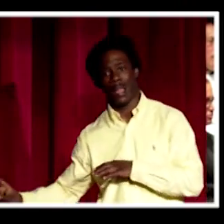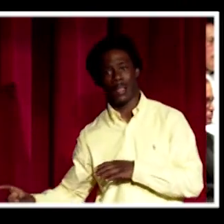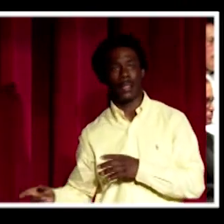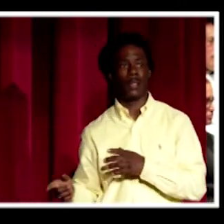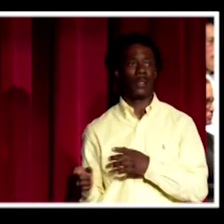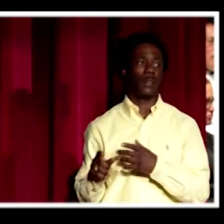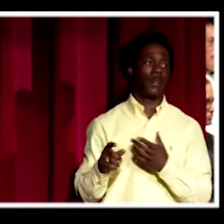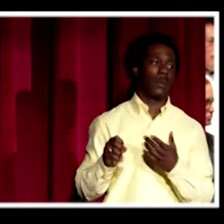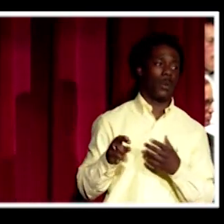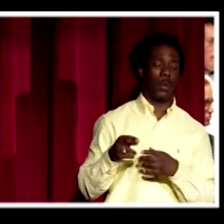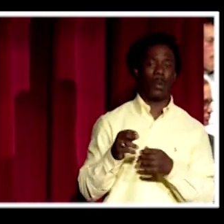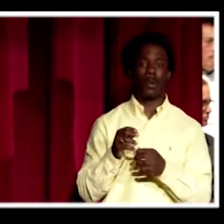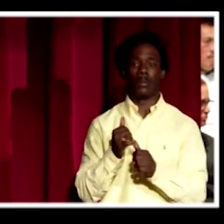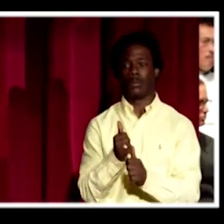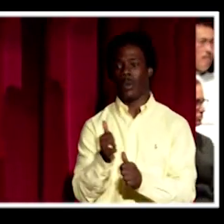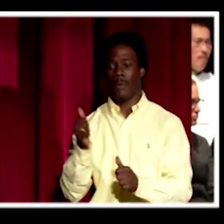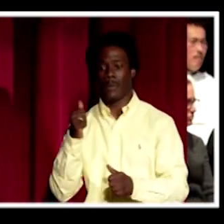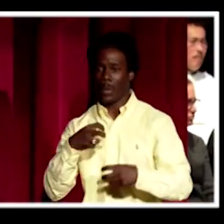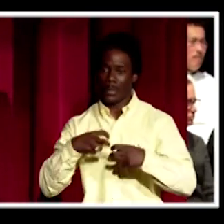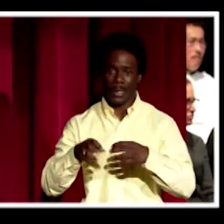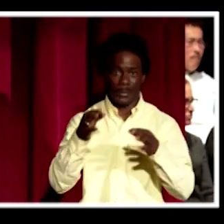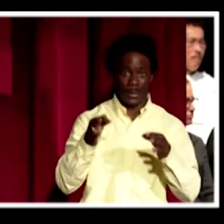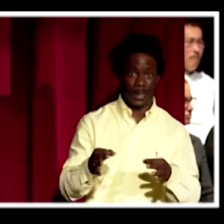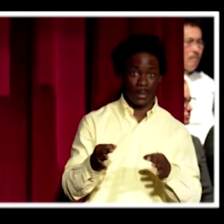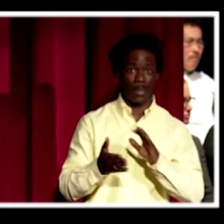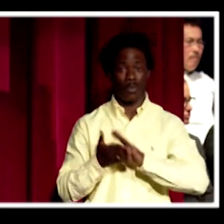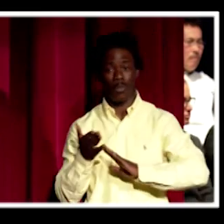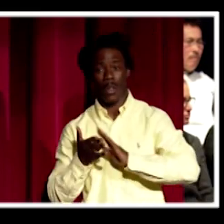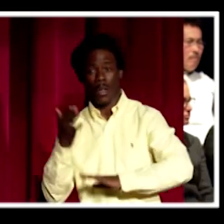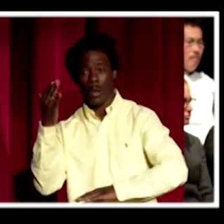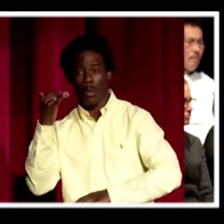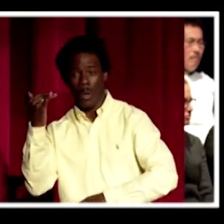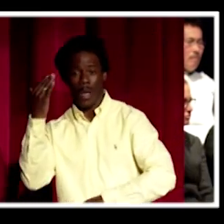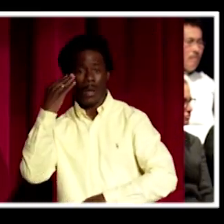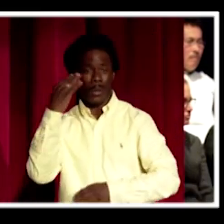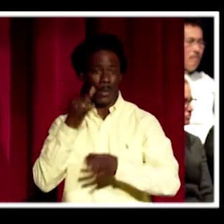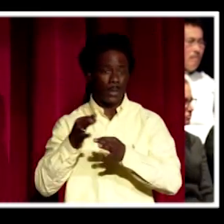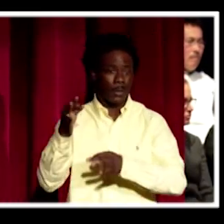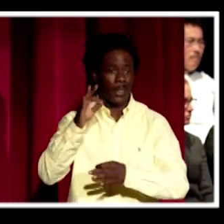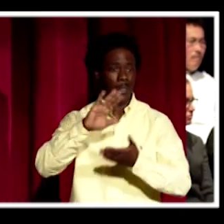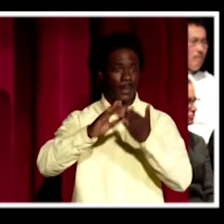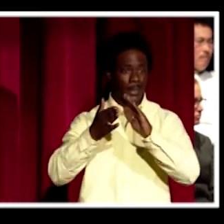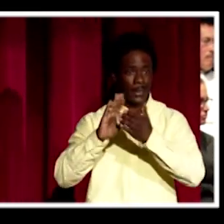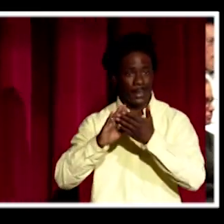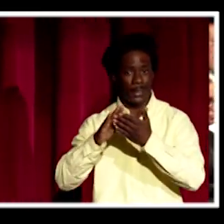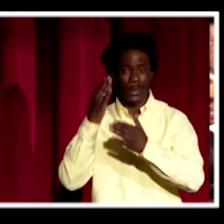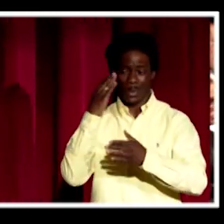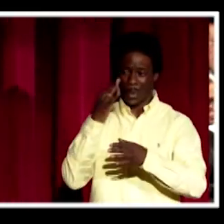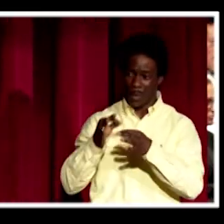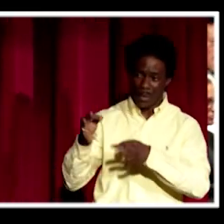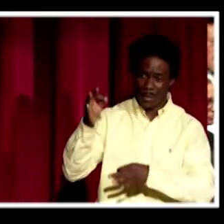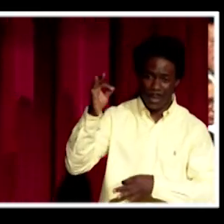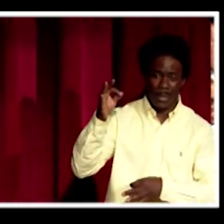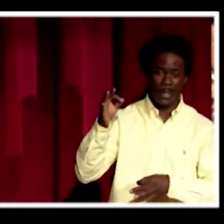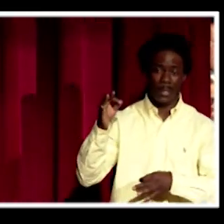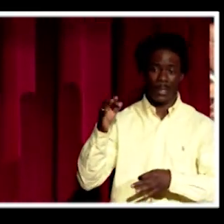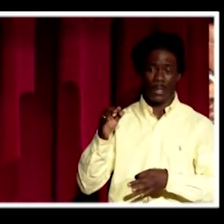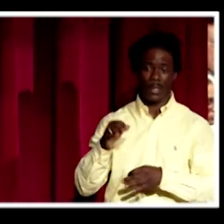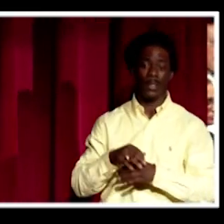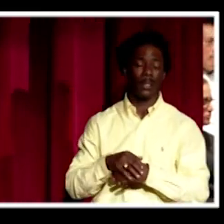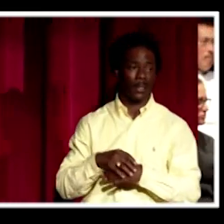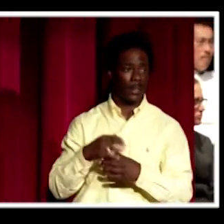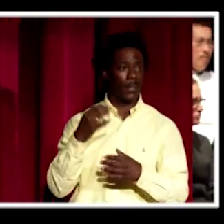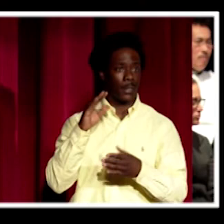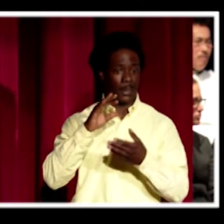to avoid tough decisions. I ran because I know the spirit of our city. You know the spirit. The spirit is the one